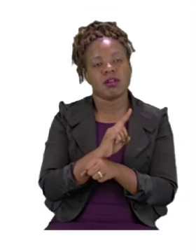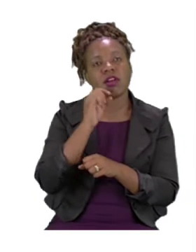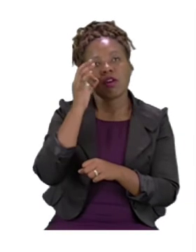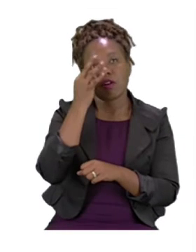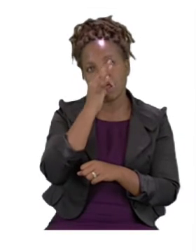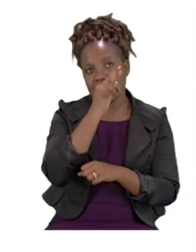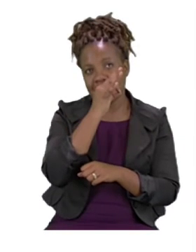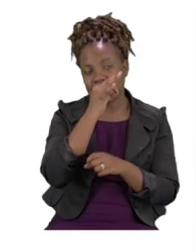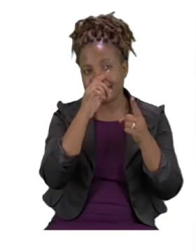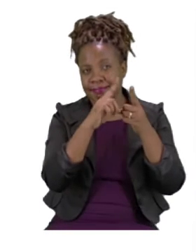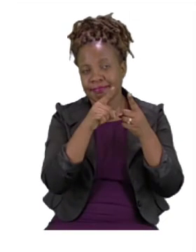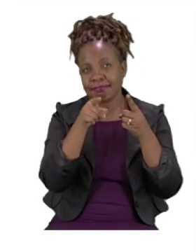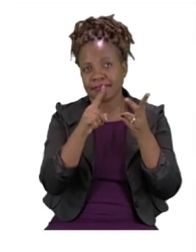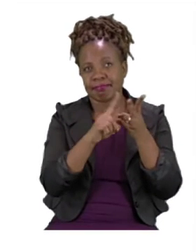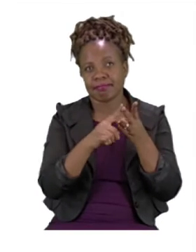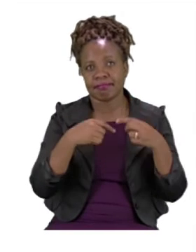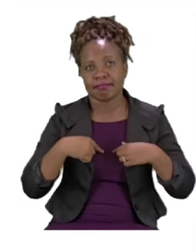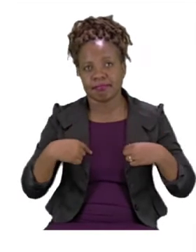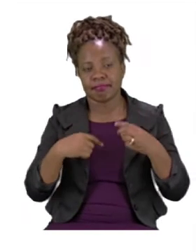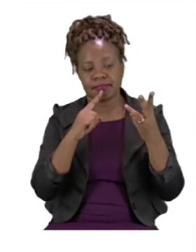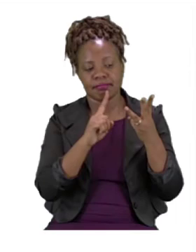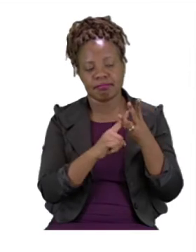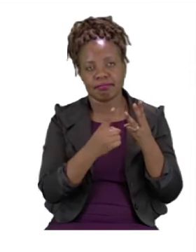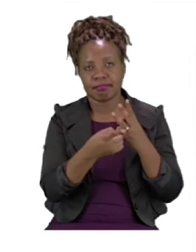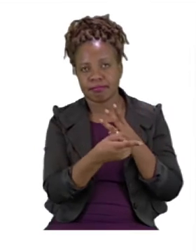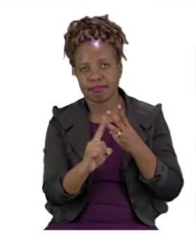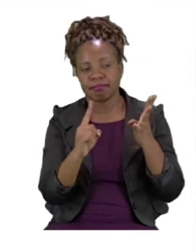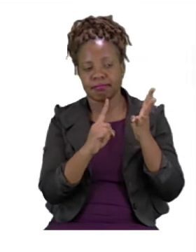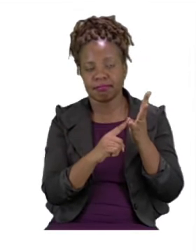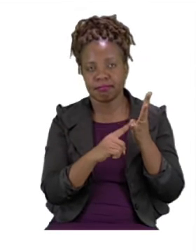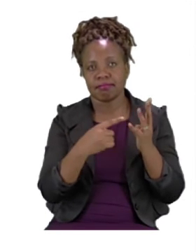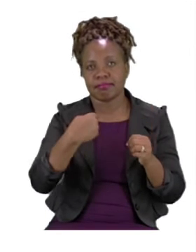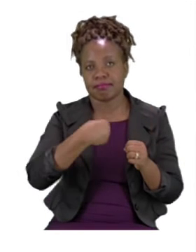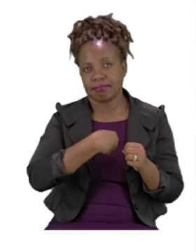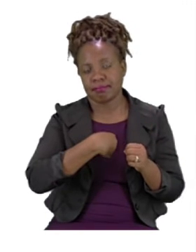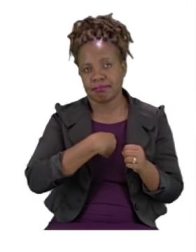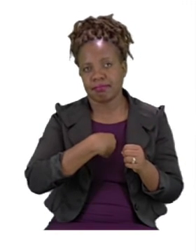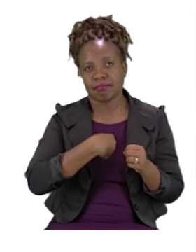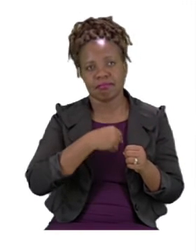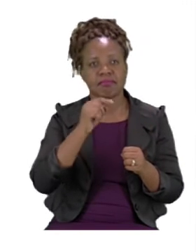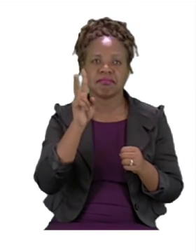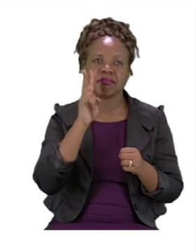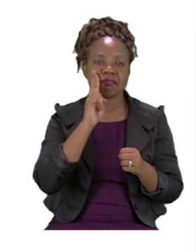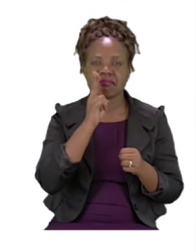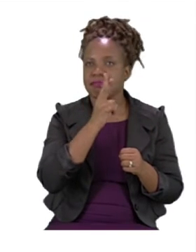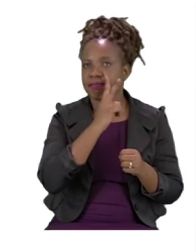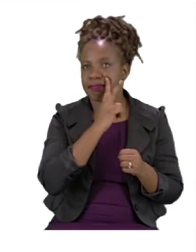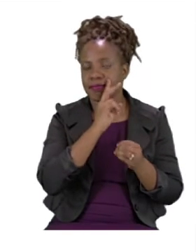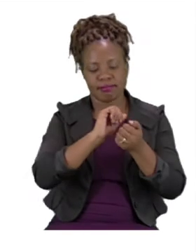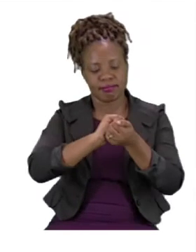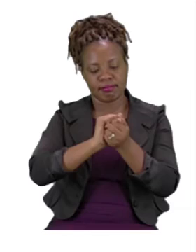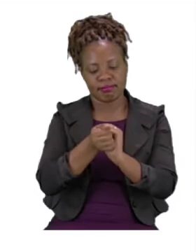you, we, they, and I. Our verb there does